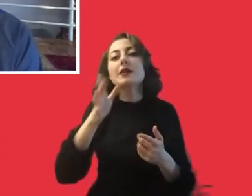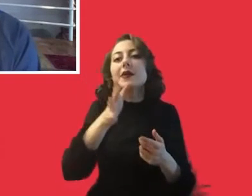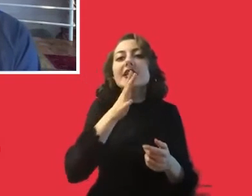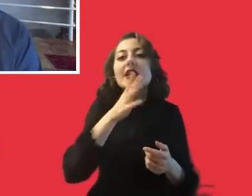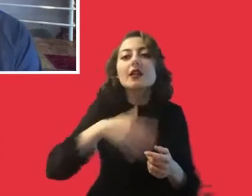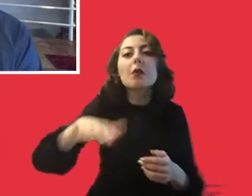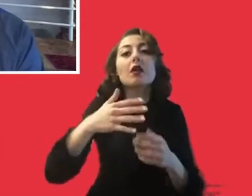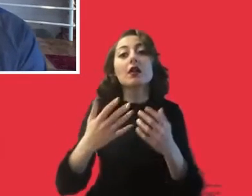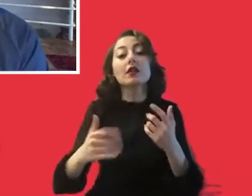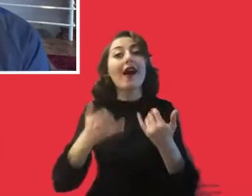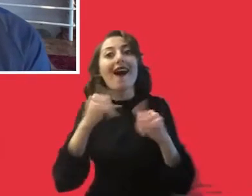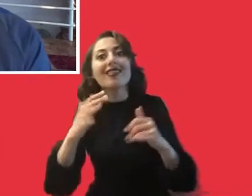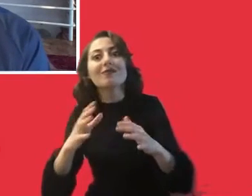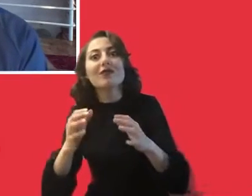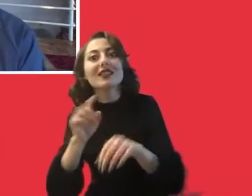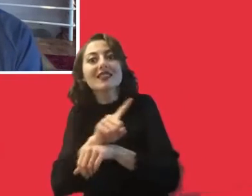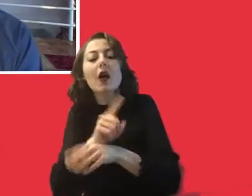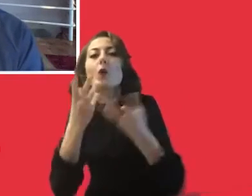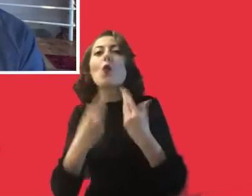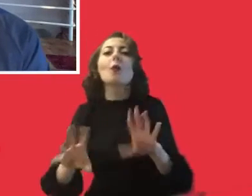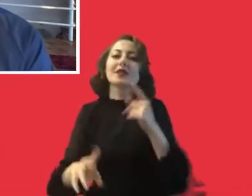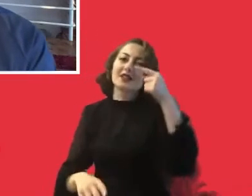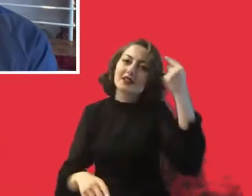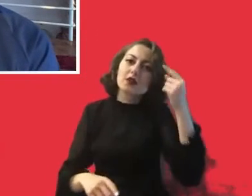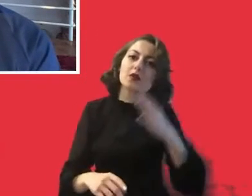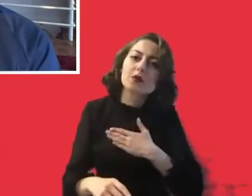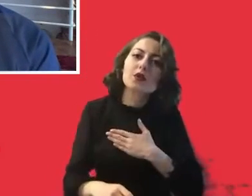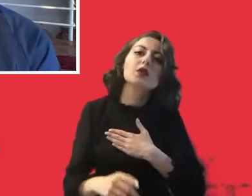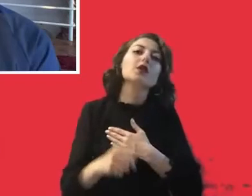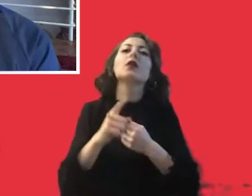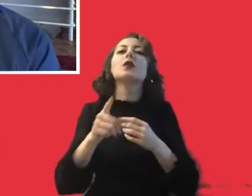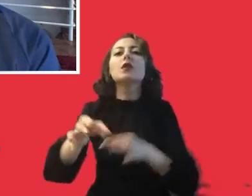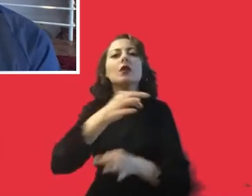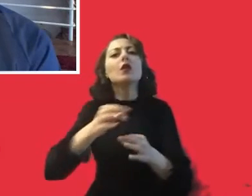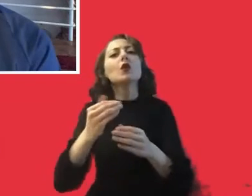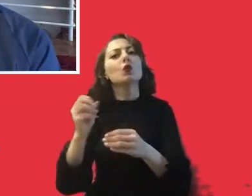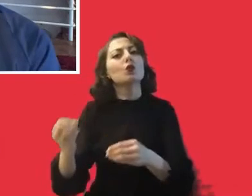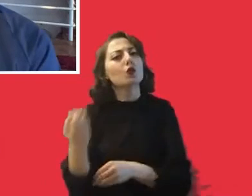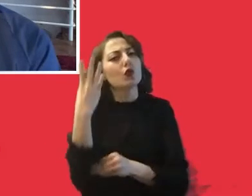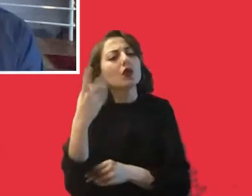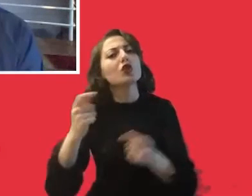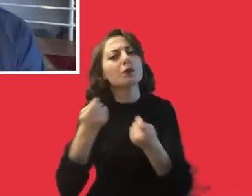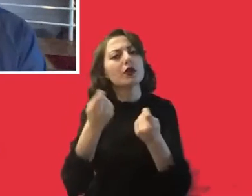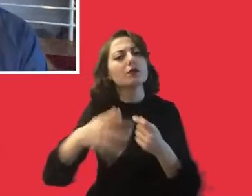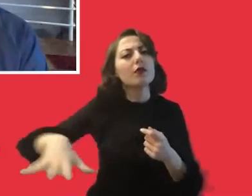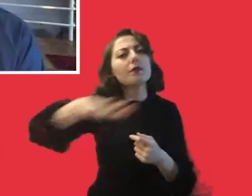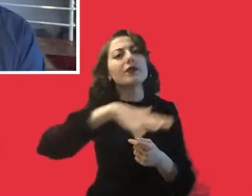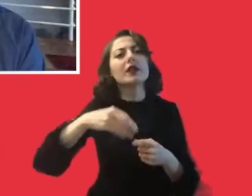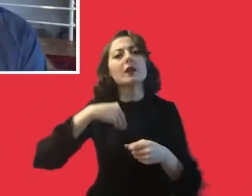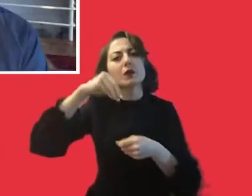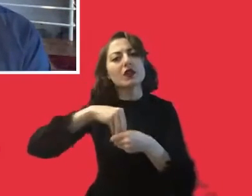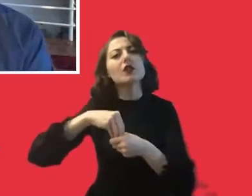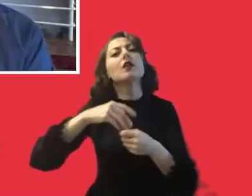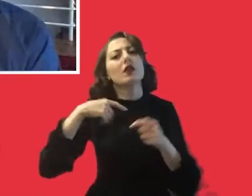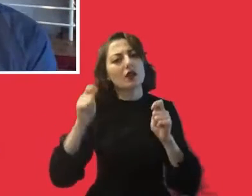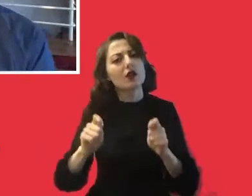exciting. And without their contribution, we wouldn't exist. The Super Olympics founders are saying